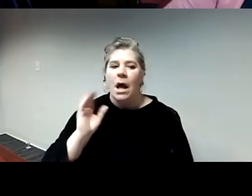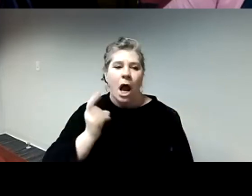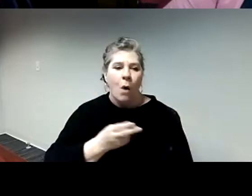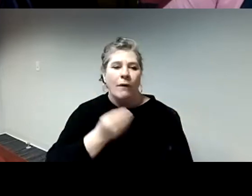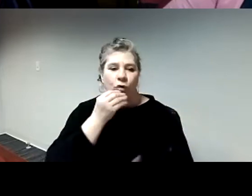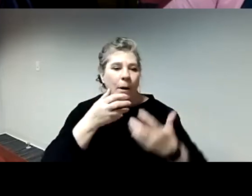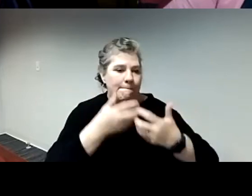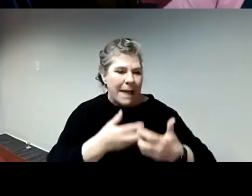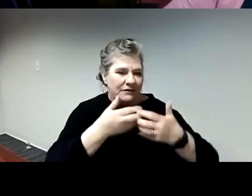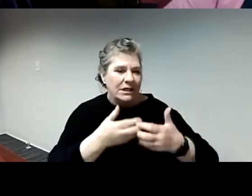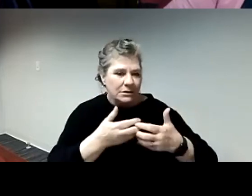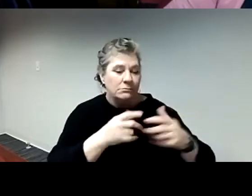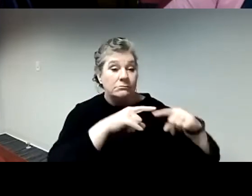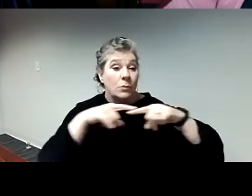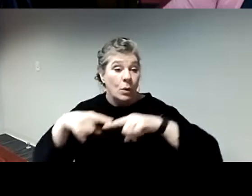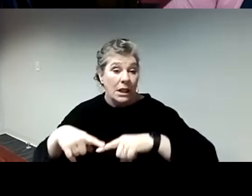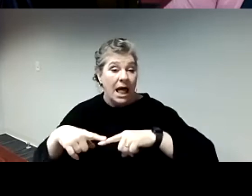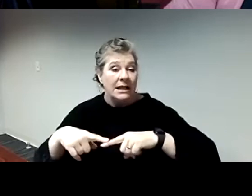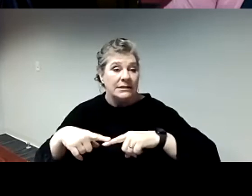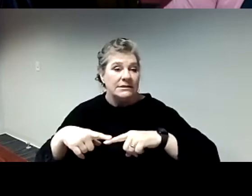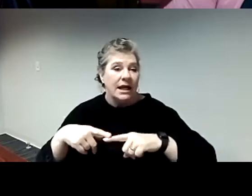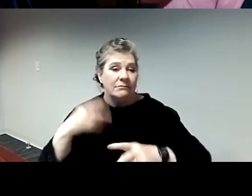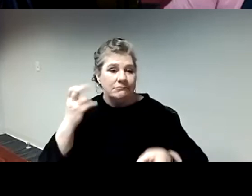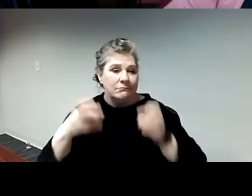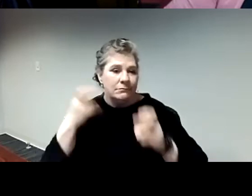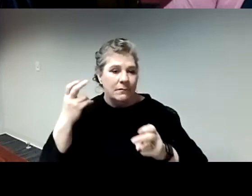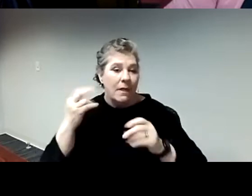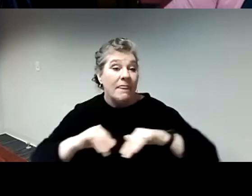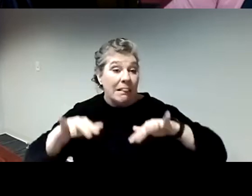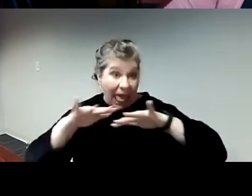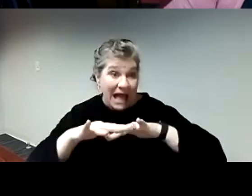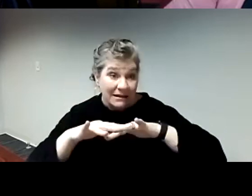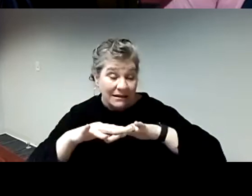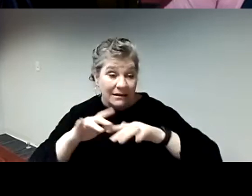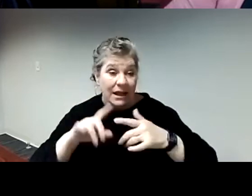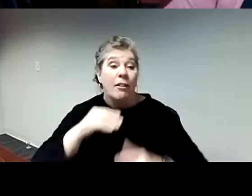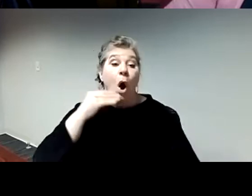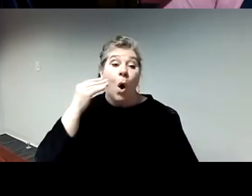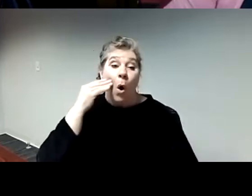manufacturing relies on pillaging the land and homes of people in foreign countries.